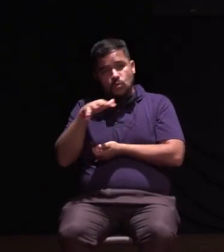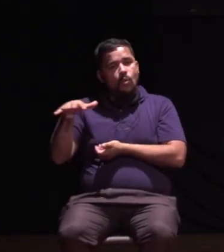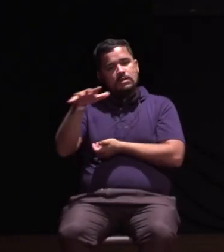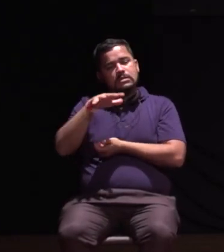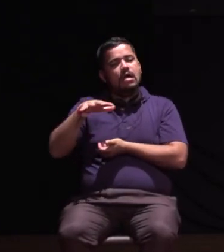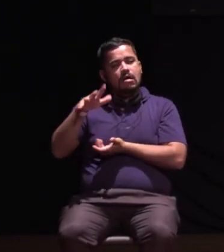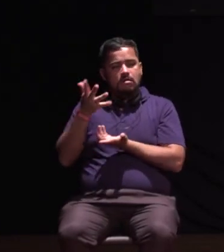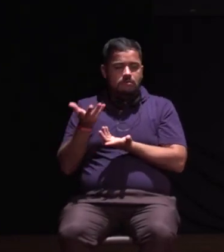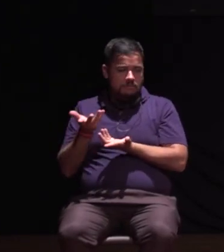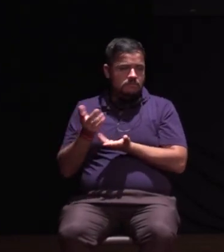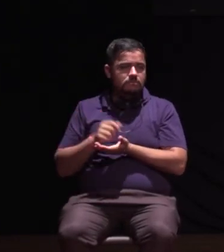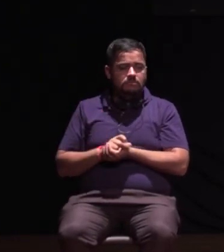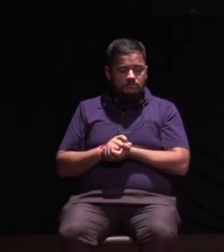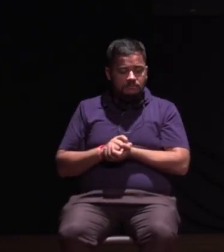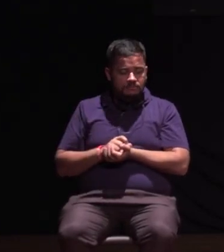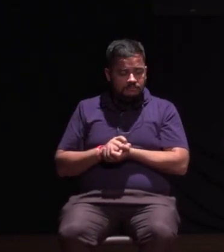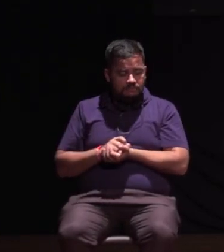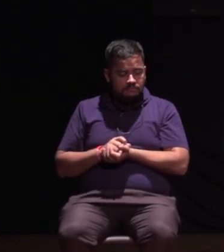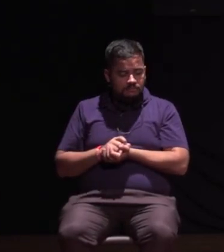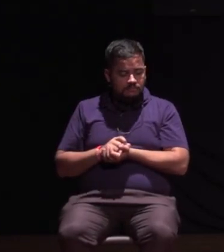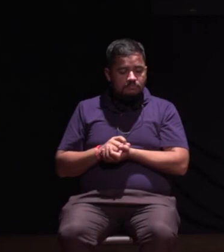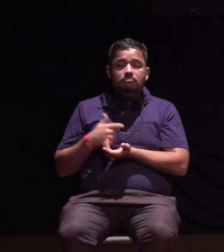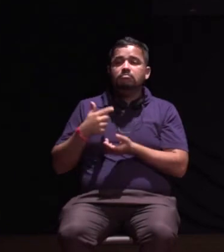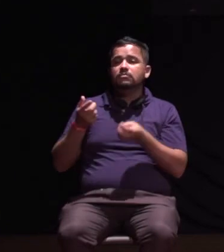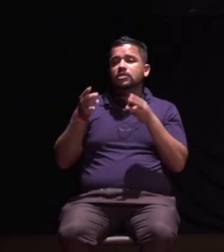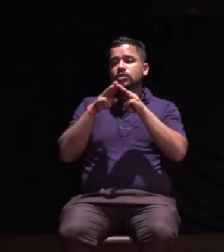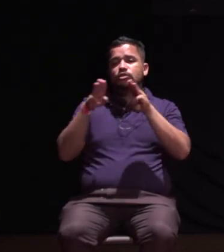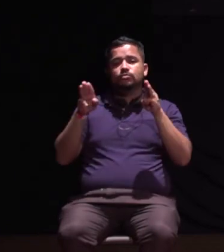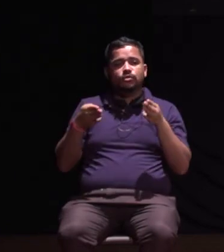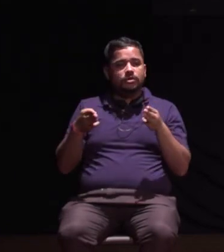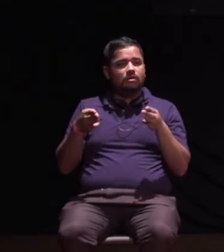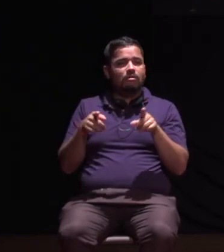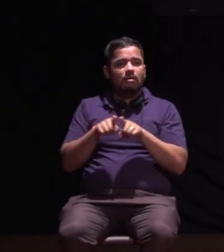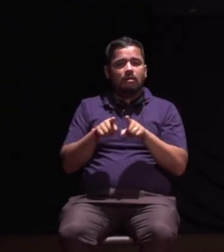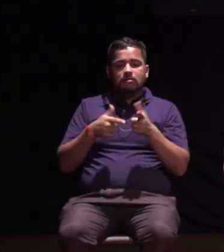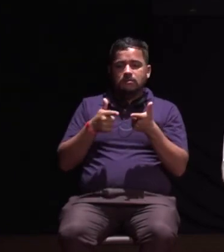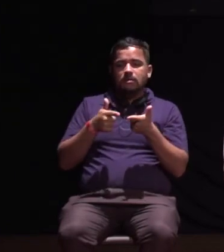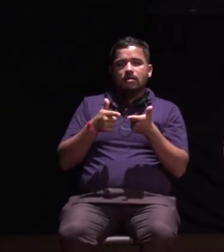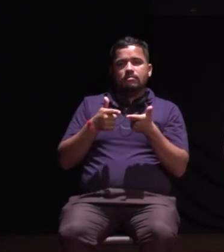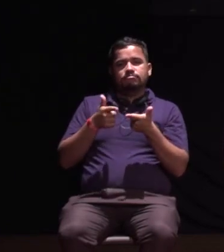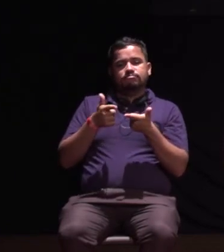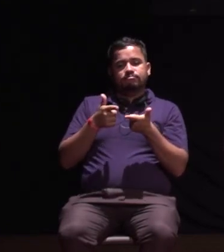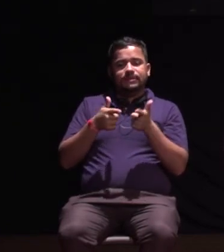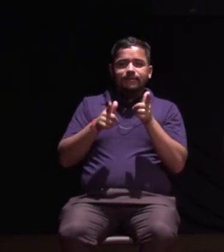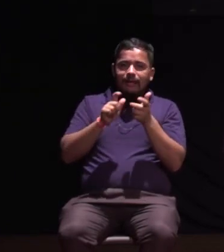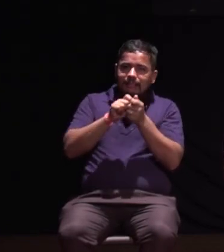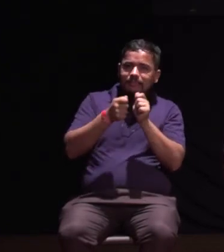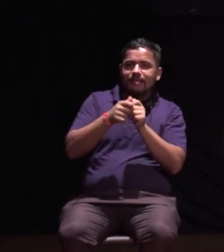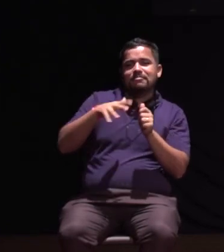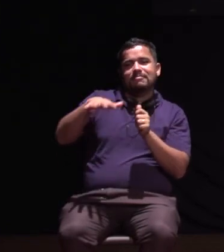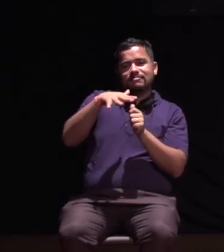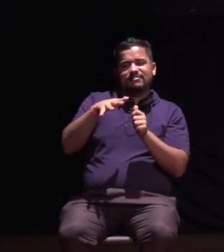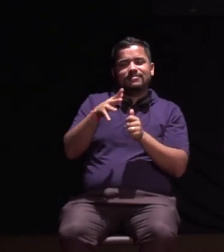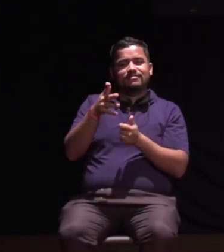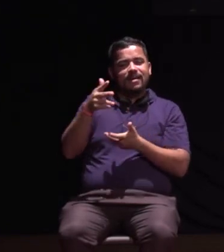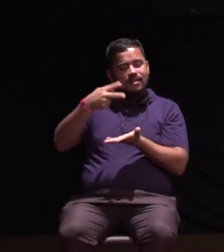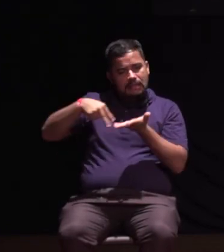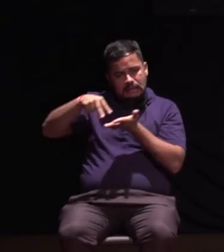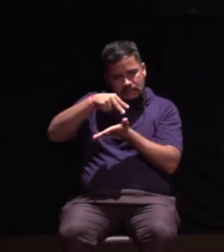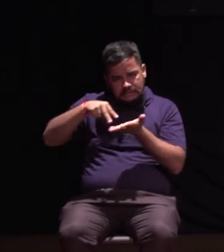dê apenas uma justa posição, para que o museu não seja o cenário para a dança, né? Enfim, uma coisa que vem me